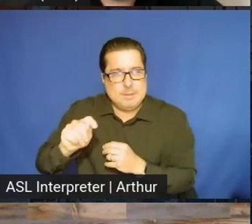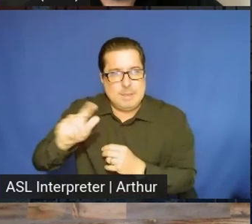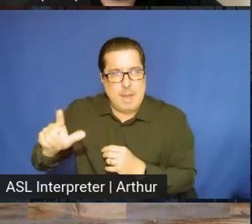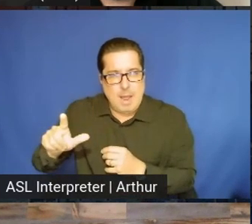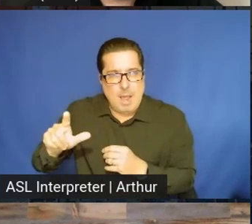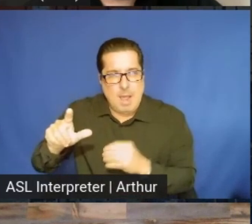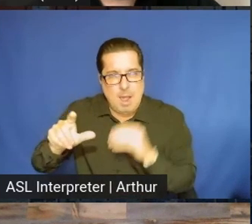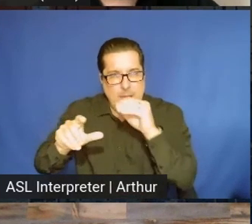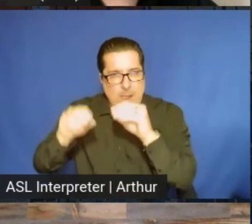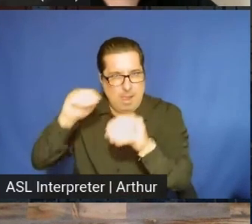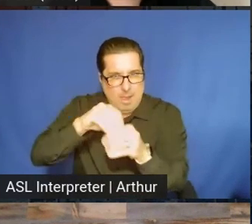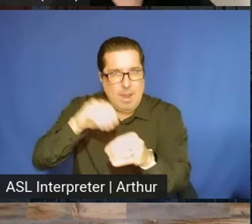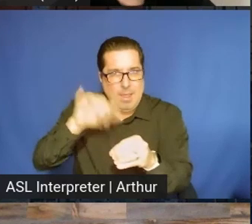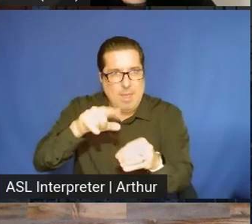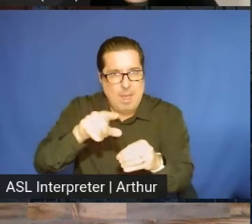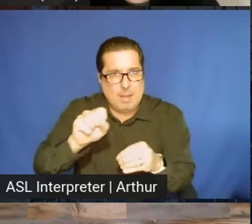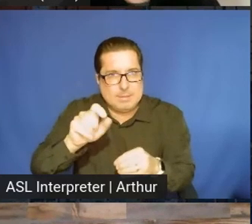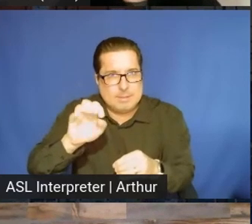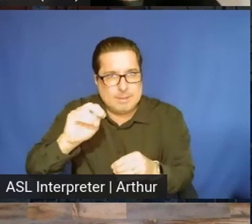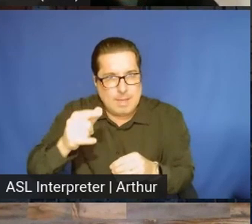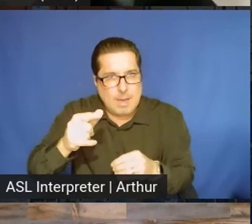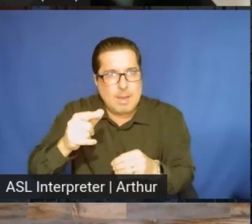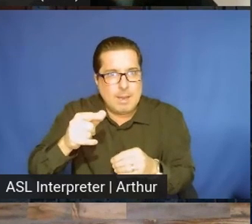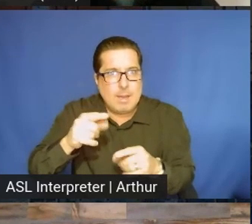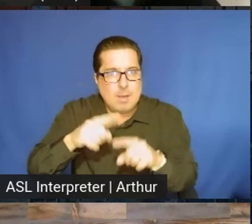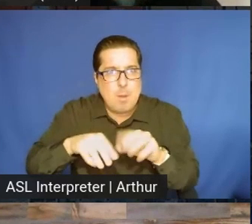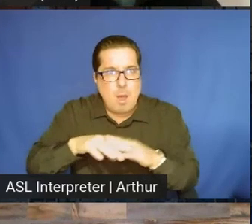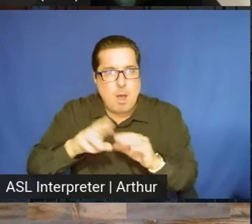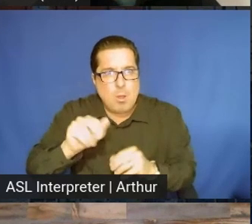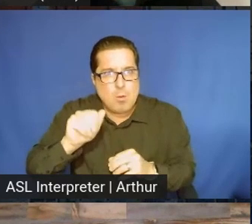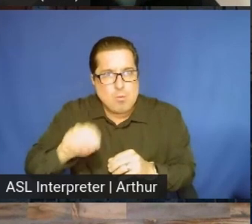to the node, which means so